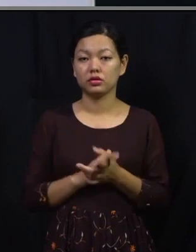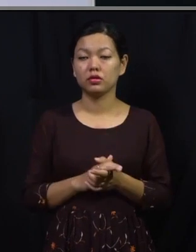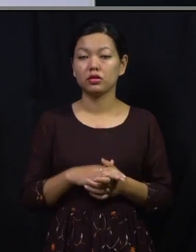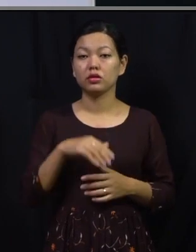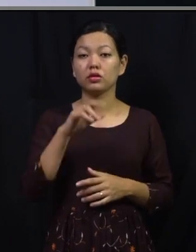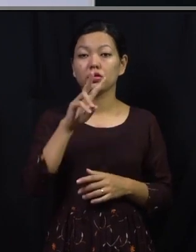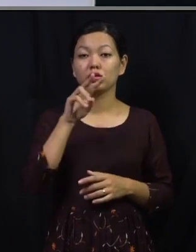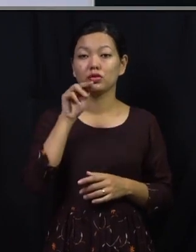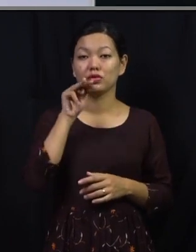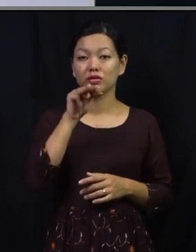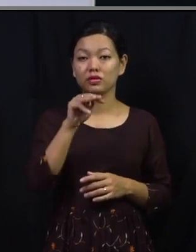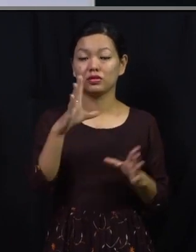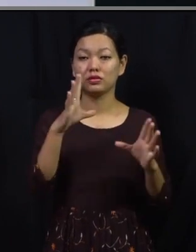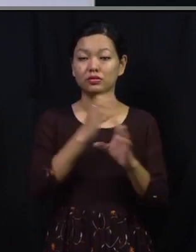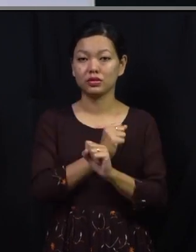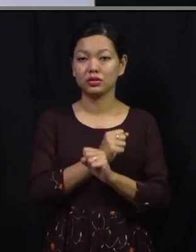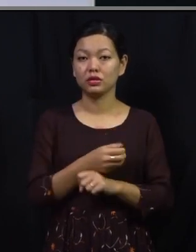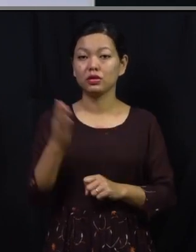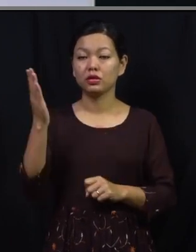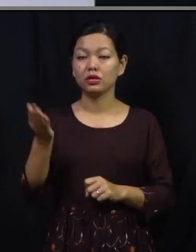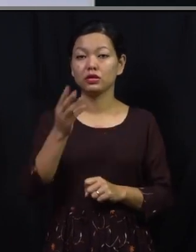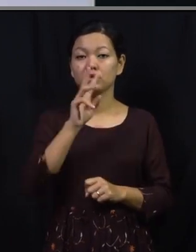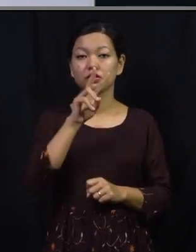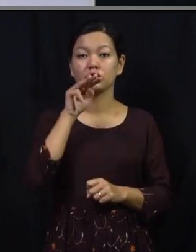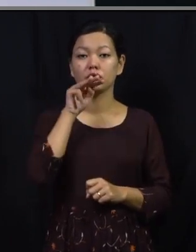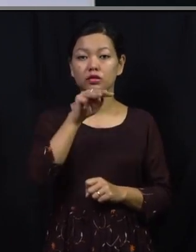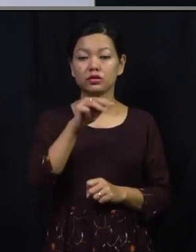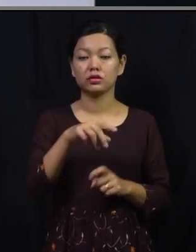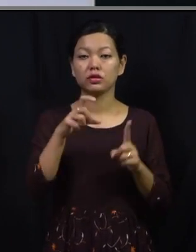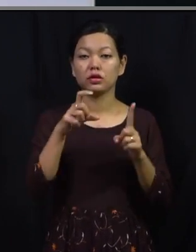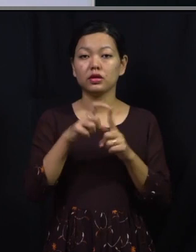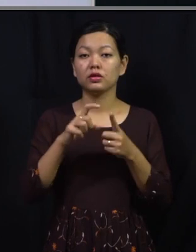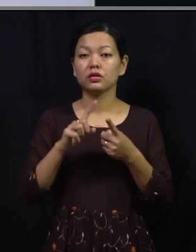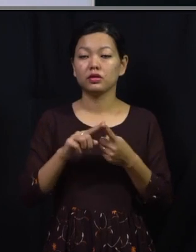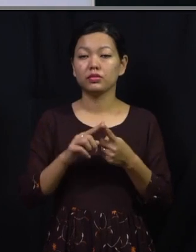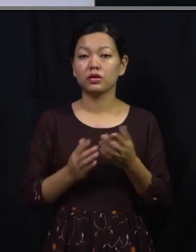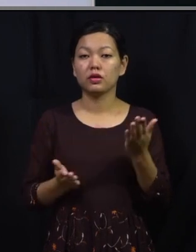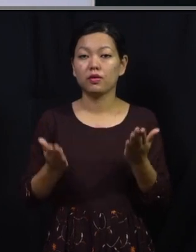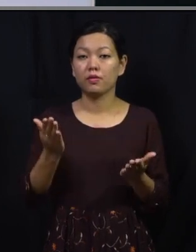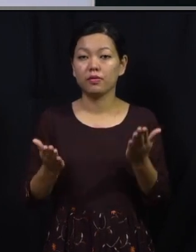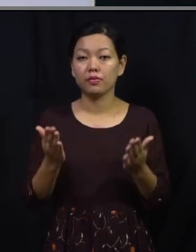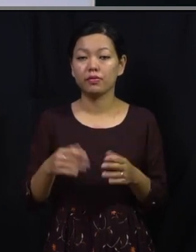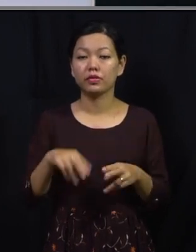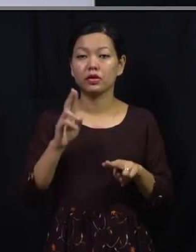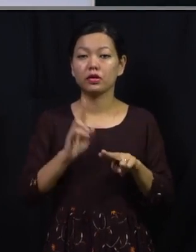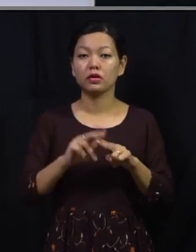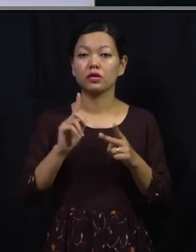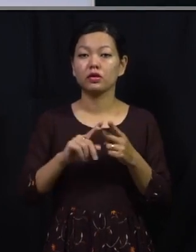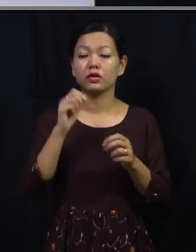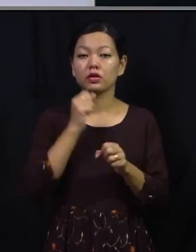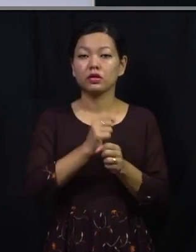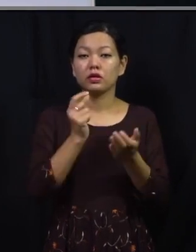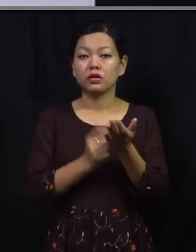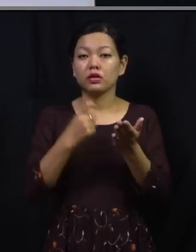this 2,000 rupees is known as the debit balancing figure, and this balancing figure is written by to